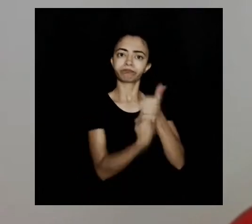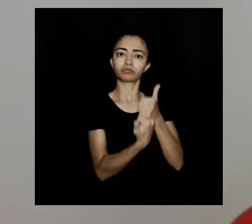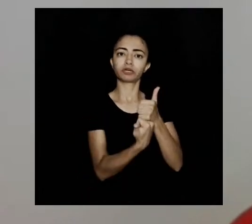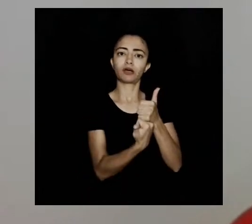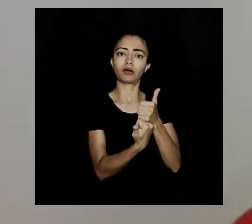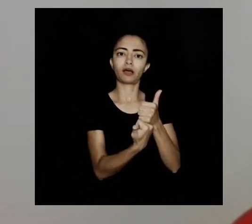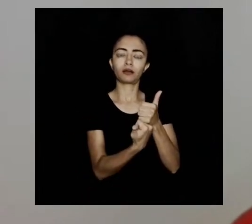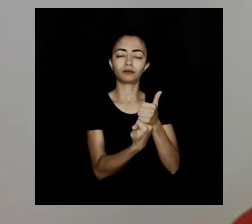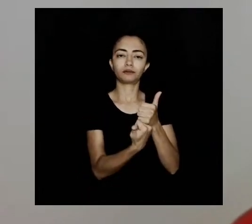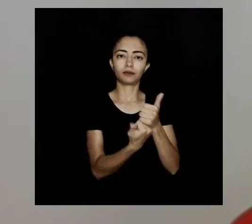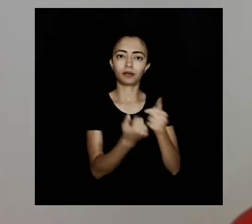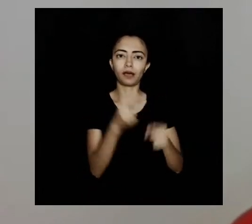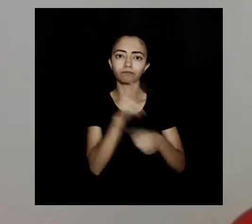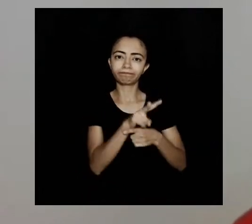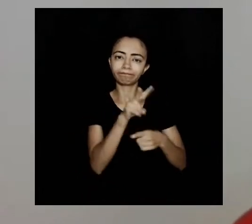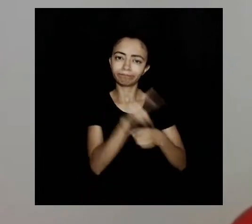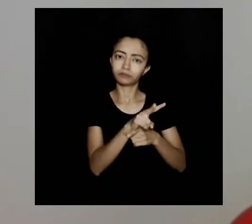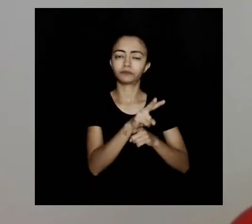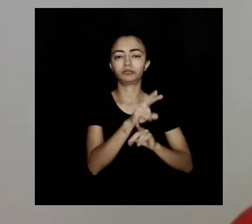code.